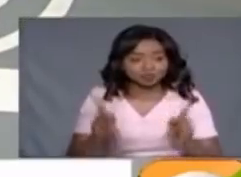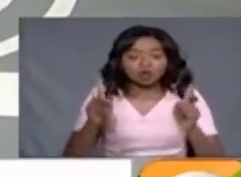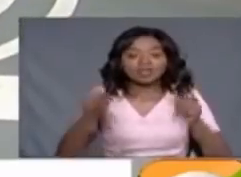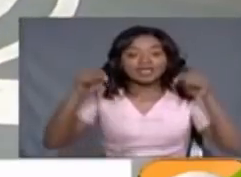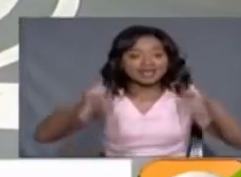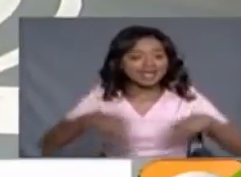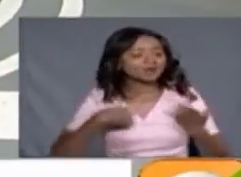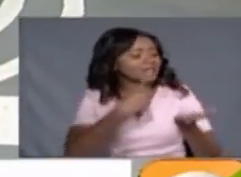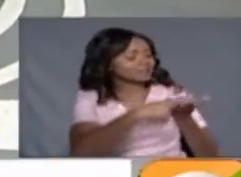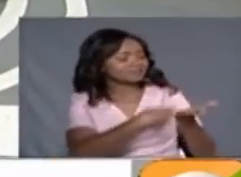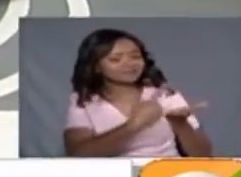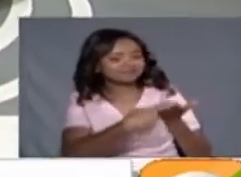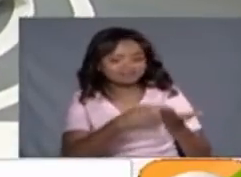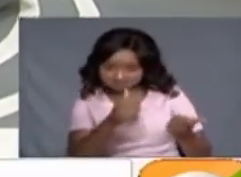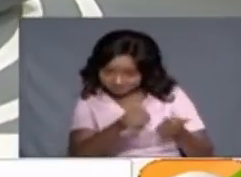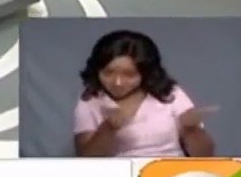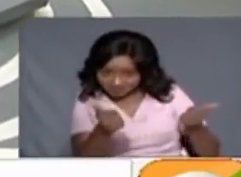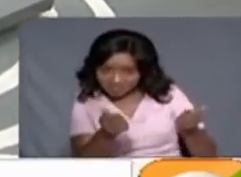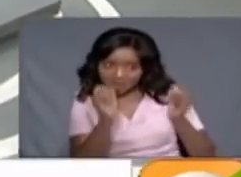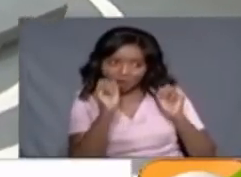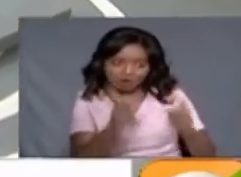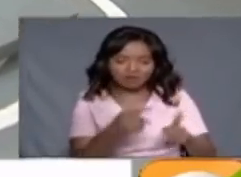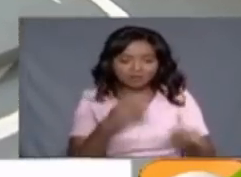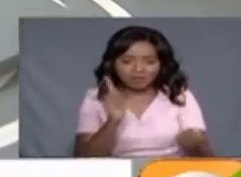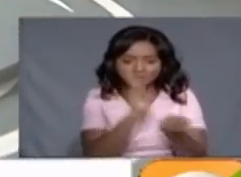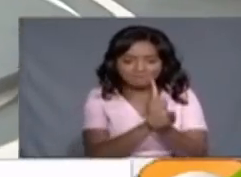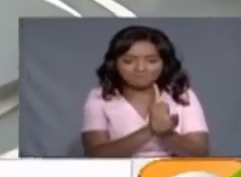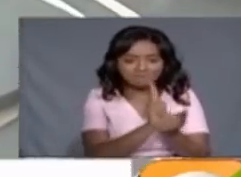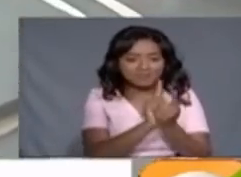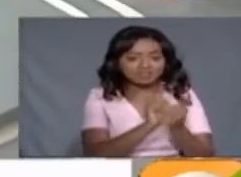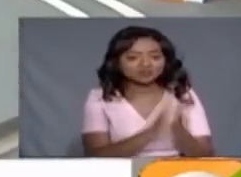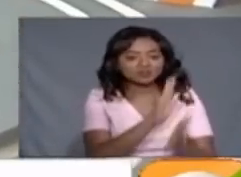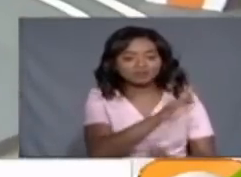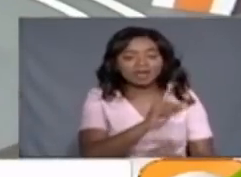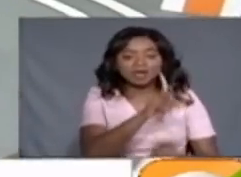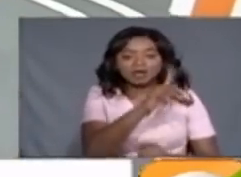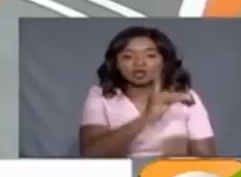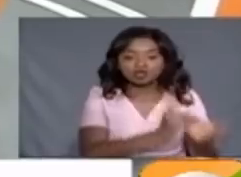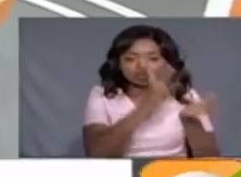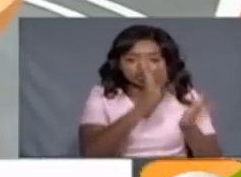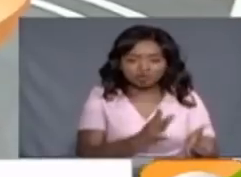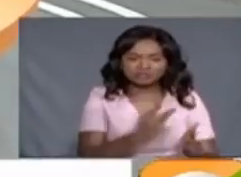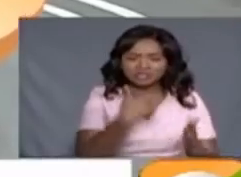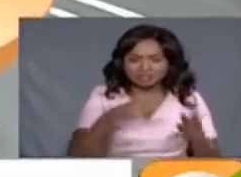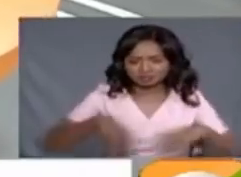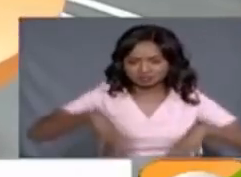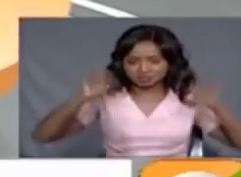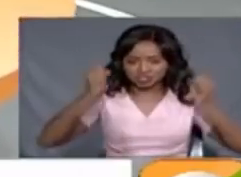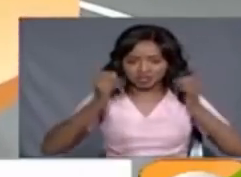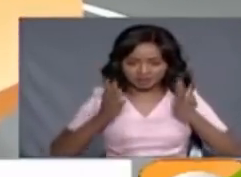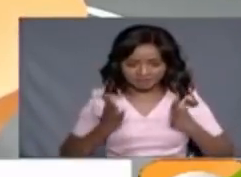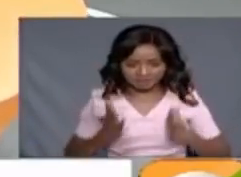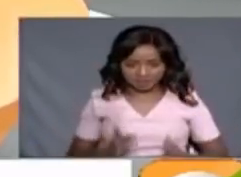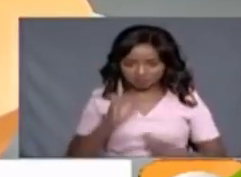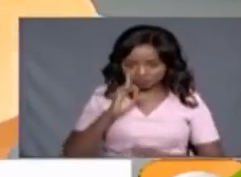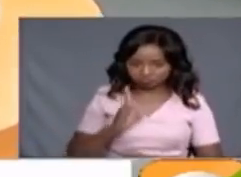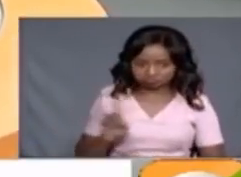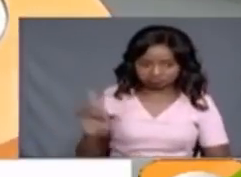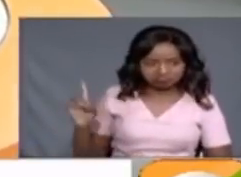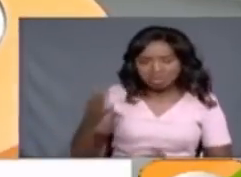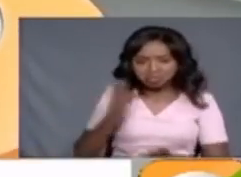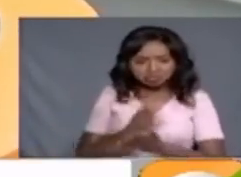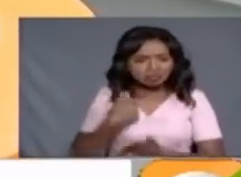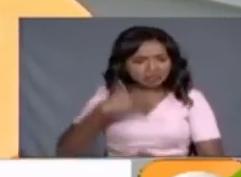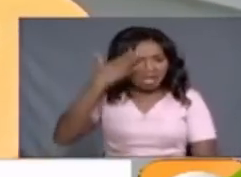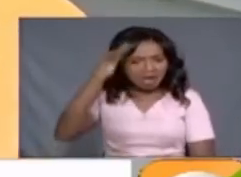Time for a chat. What do you say? Indeed. All right, we've got Dr. Muo Kasina. He's the chairman of the Entomological Society of Kenya. I didn't know we